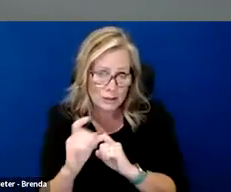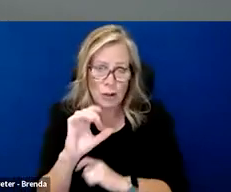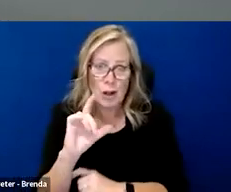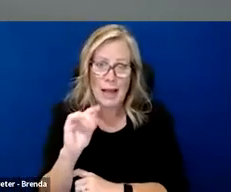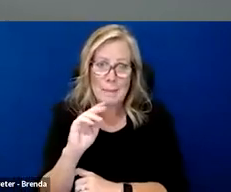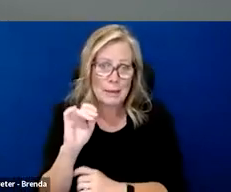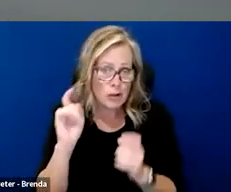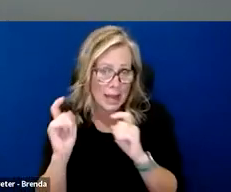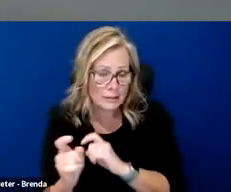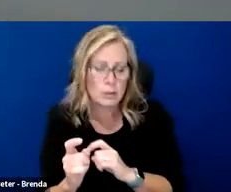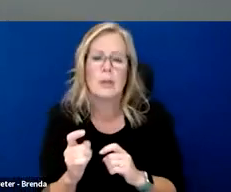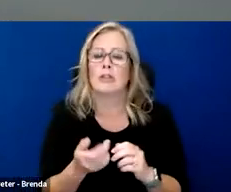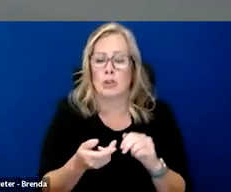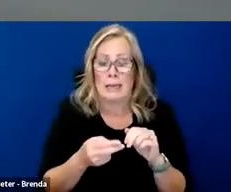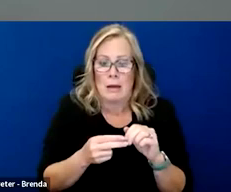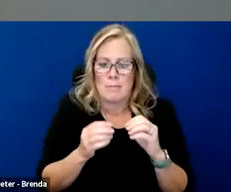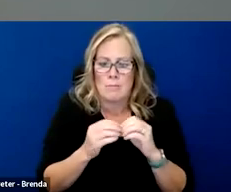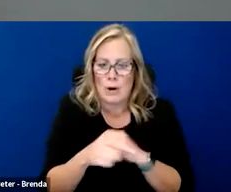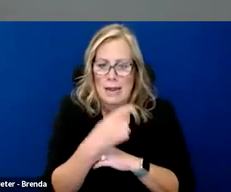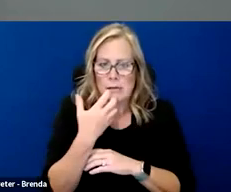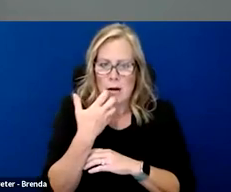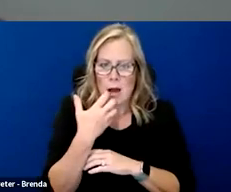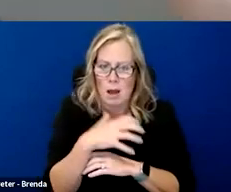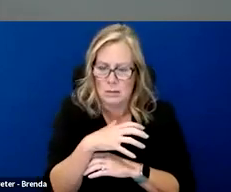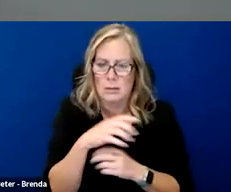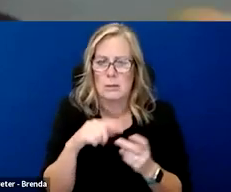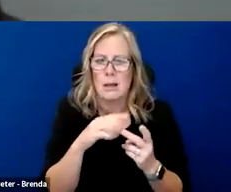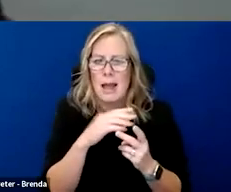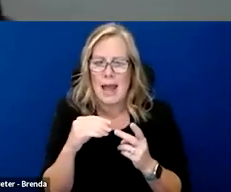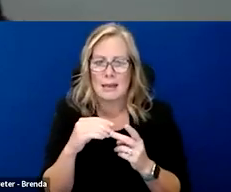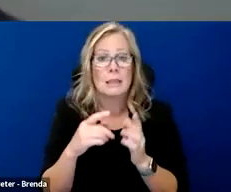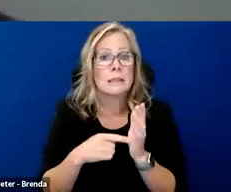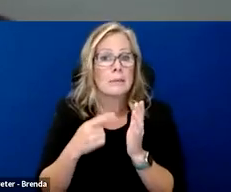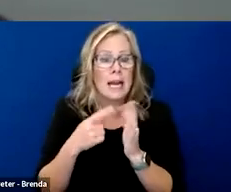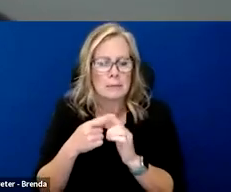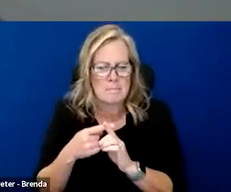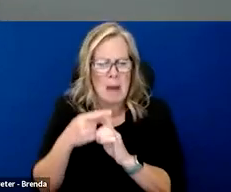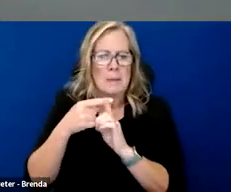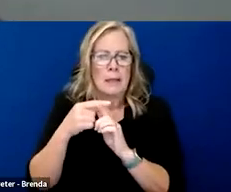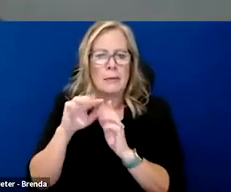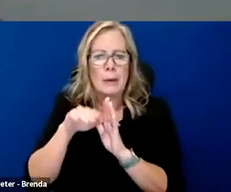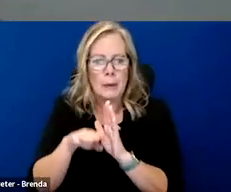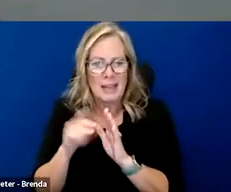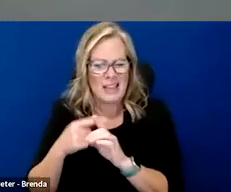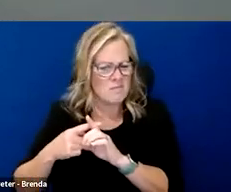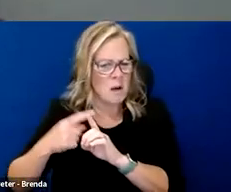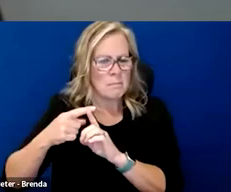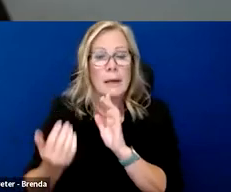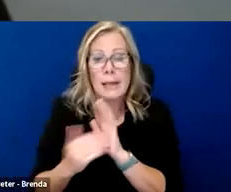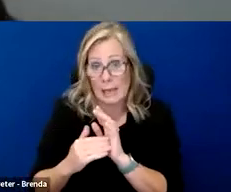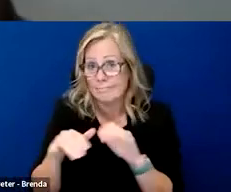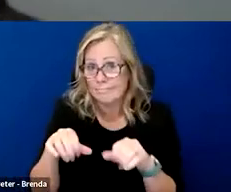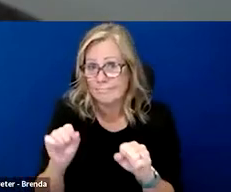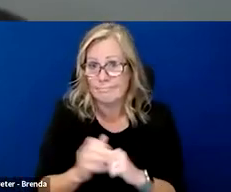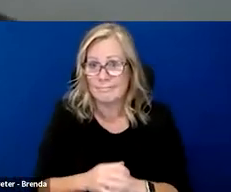hot days as well as the severity. Those individual hot days are hotter. And I'm not